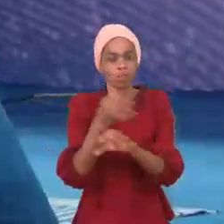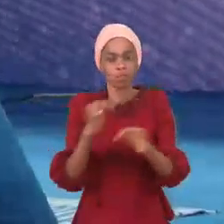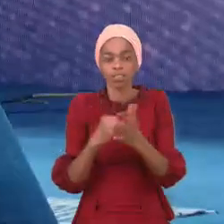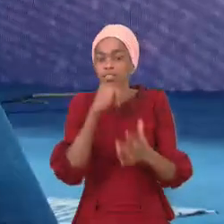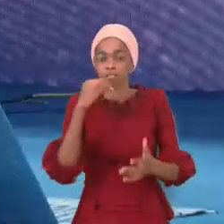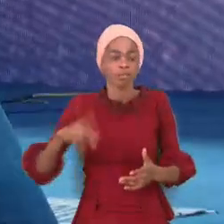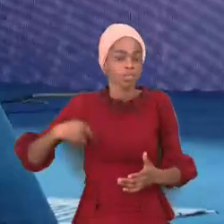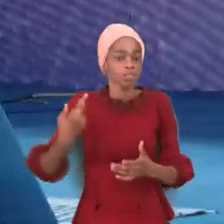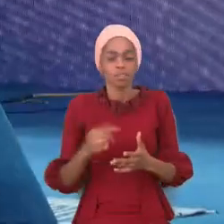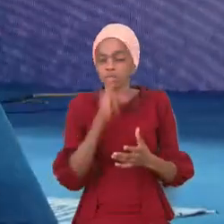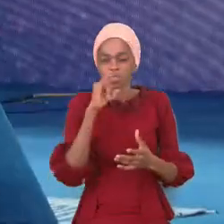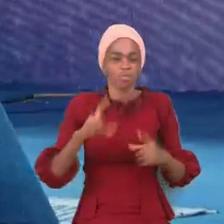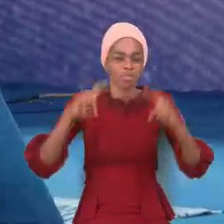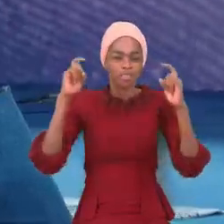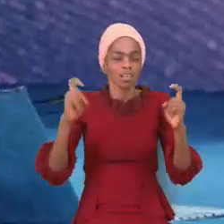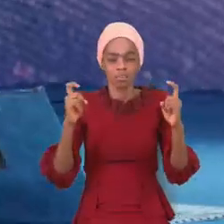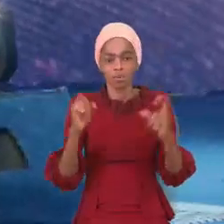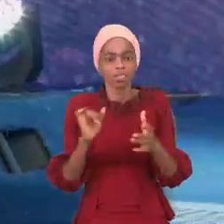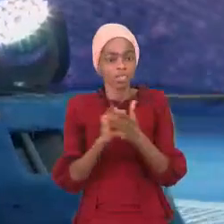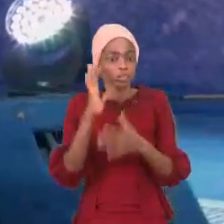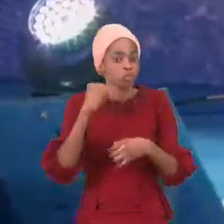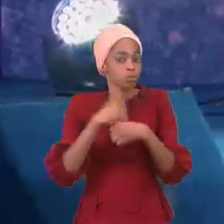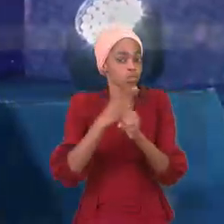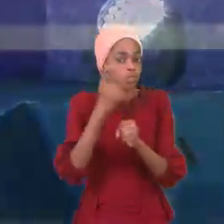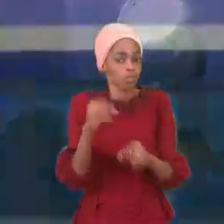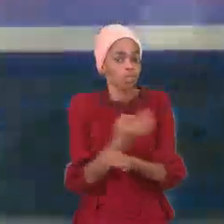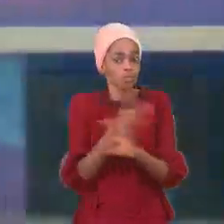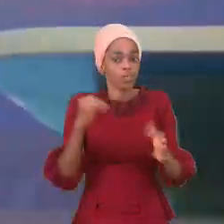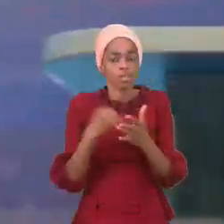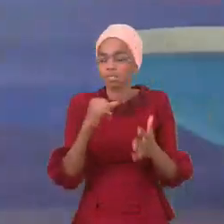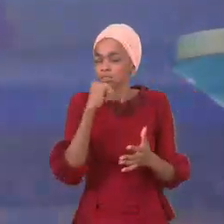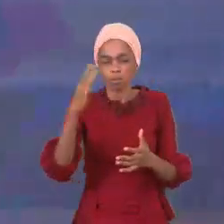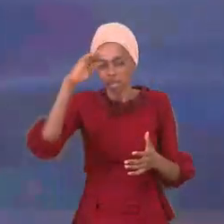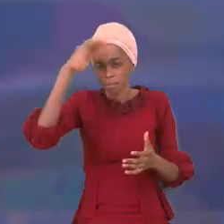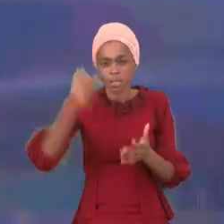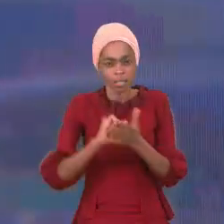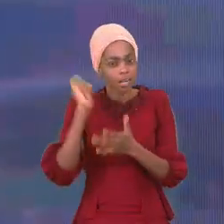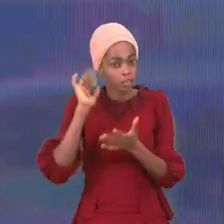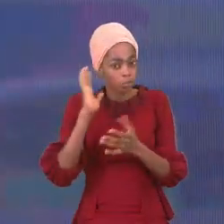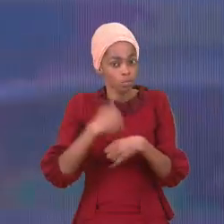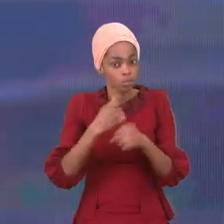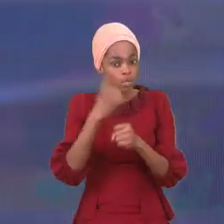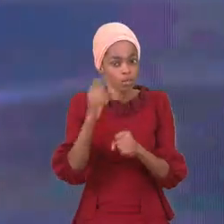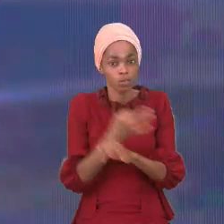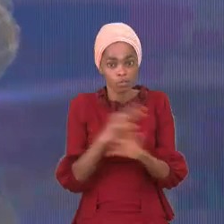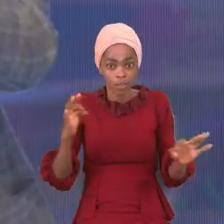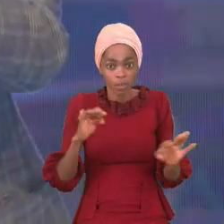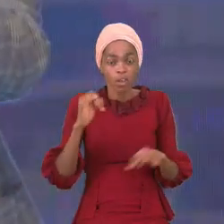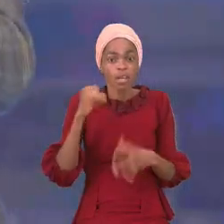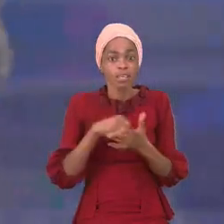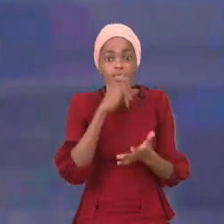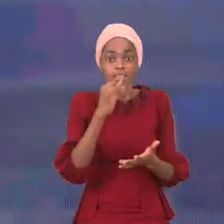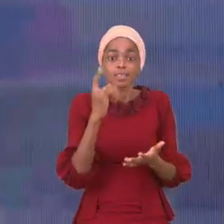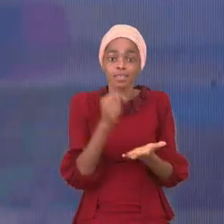religious rite that will set you free. It is not a man that will set you free. The truth that comes to you